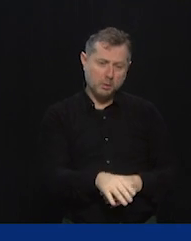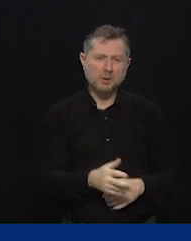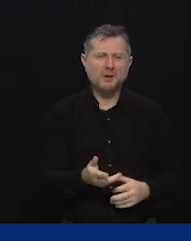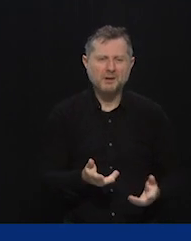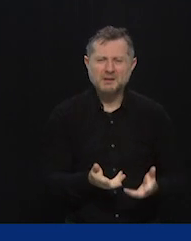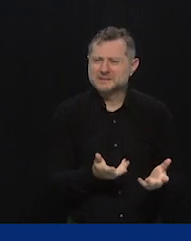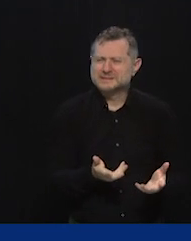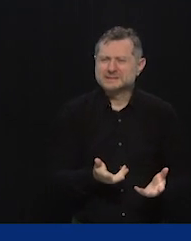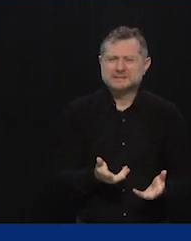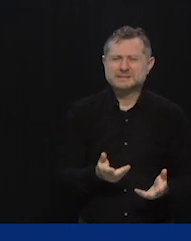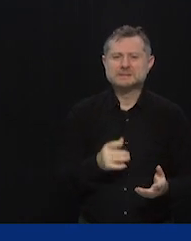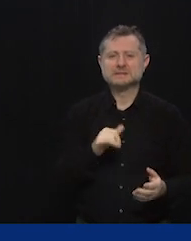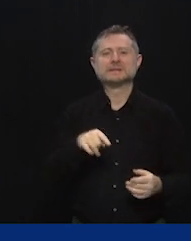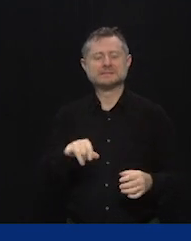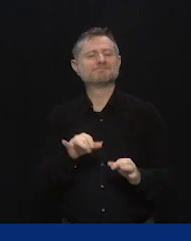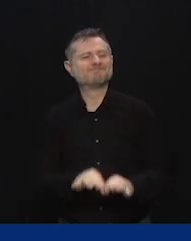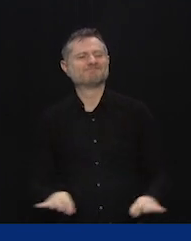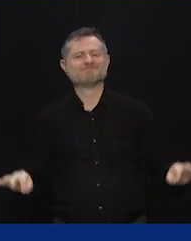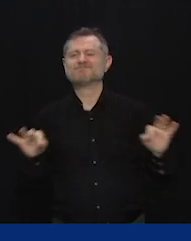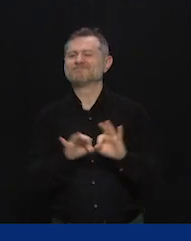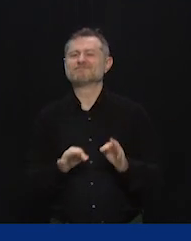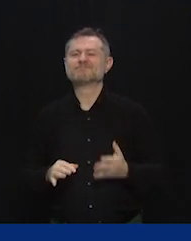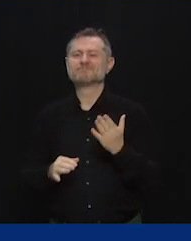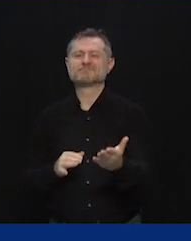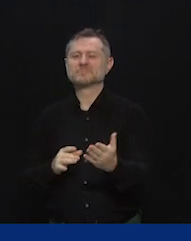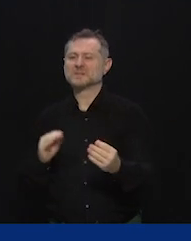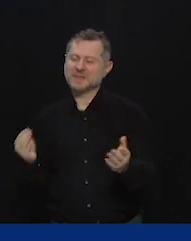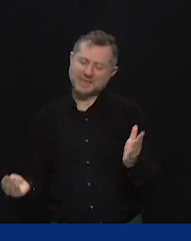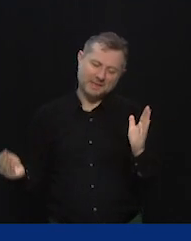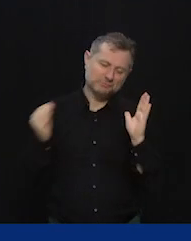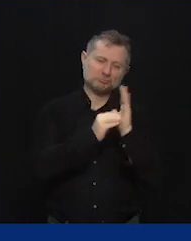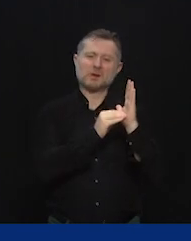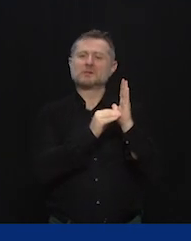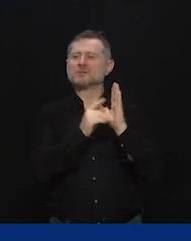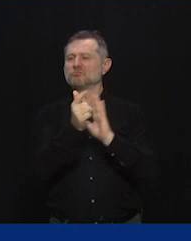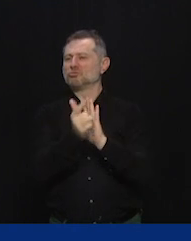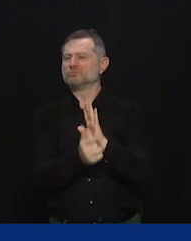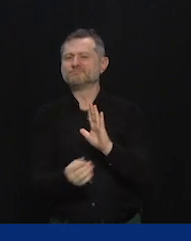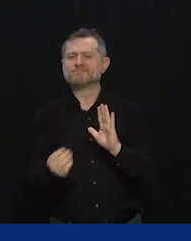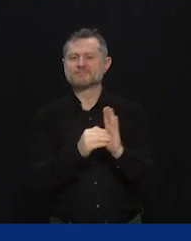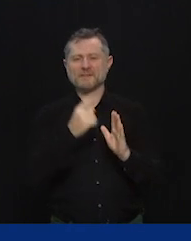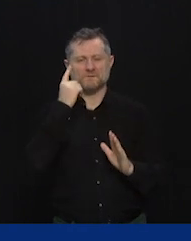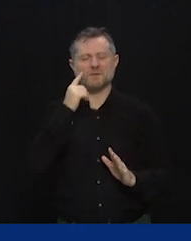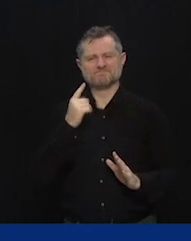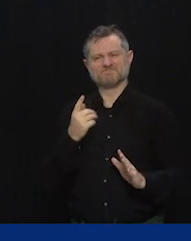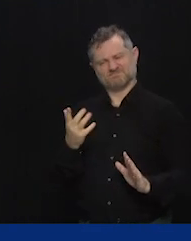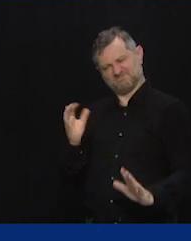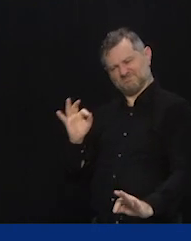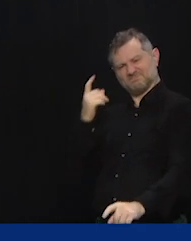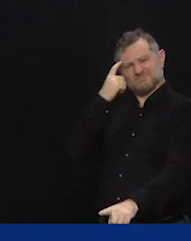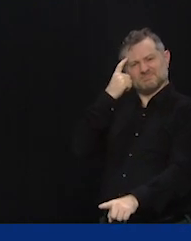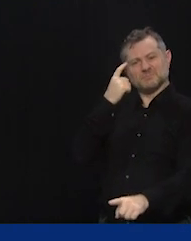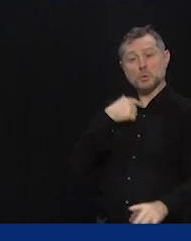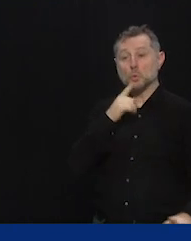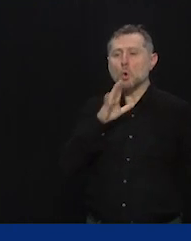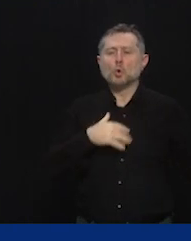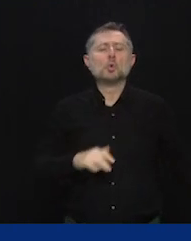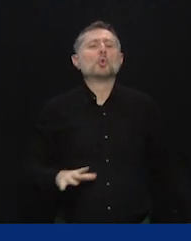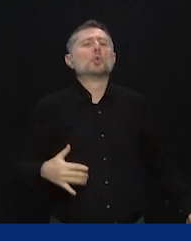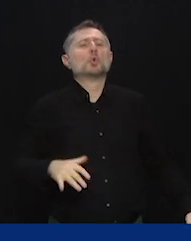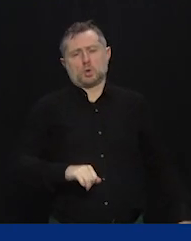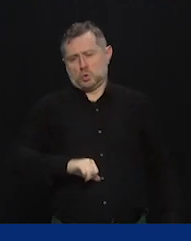an important addition, I think, to our Paid Family Leave Act, and I'm just so proud to be a New